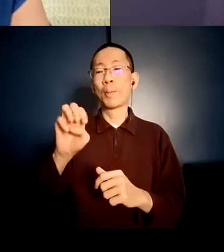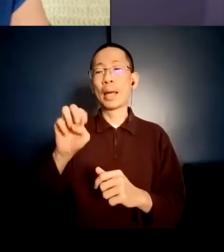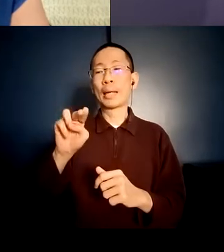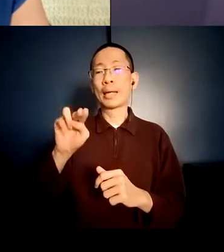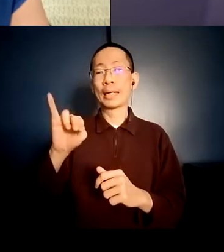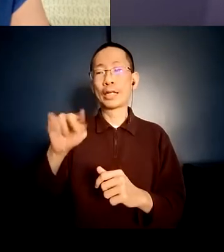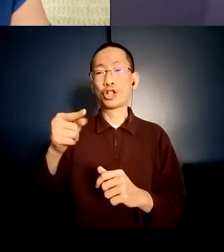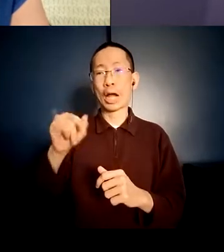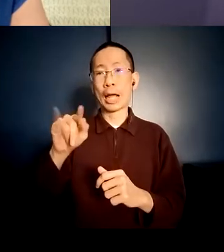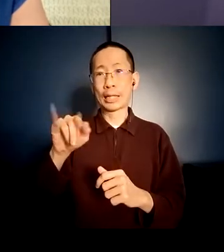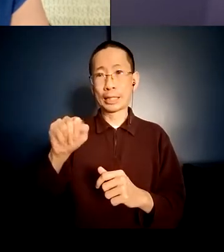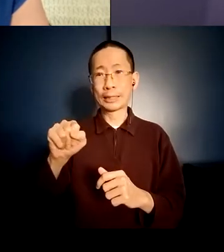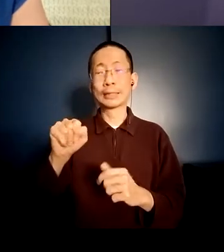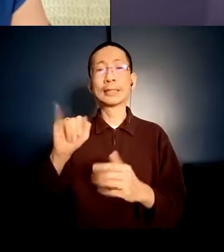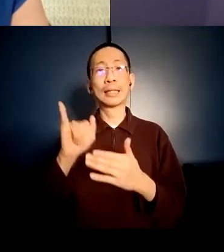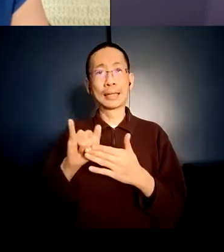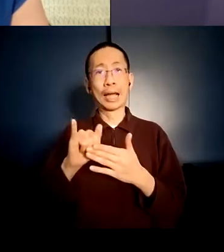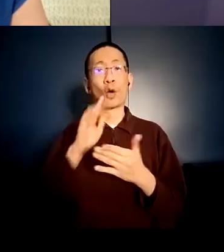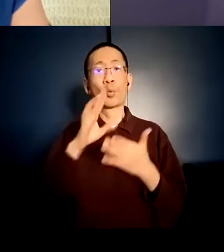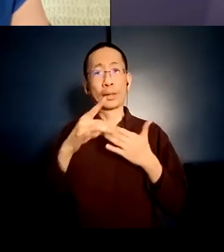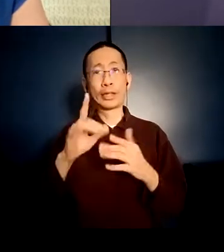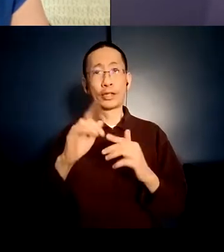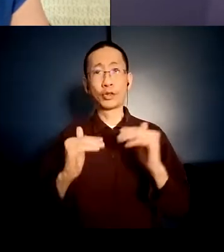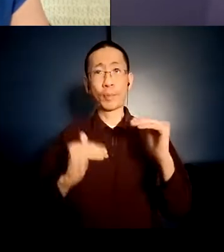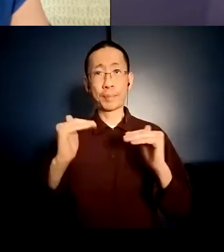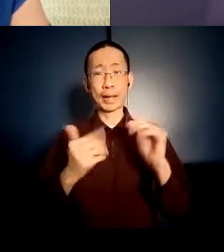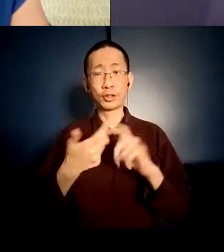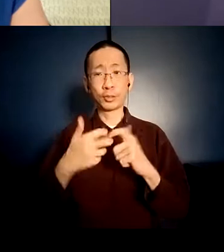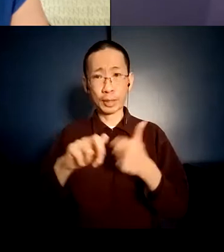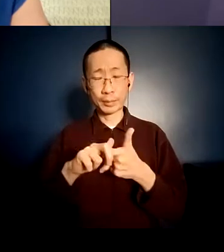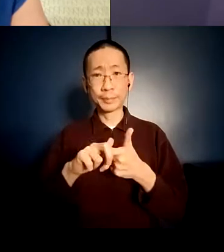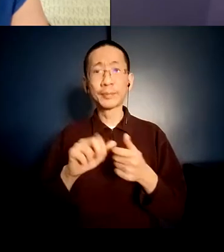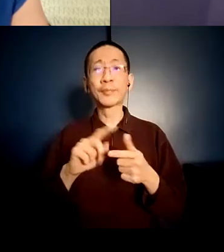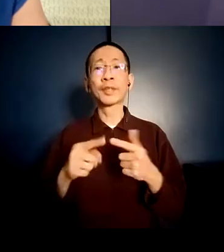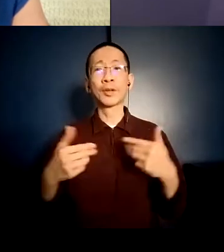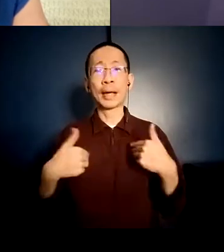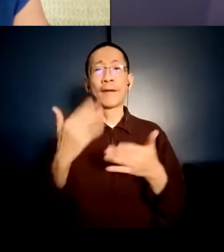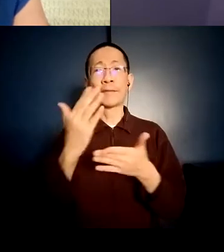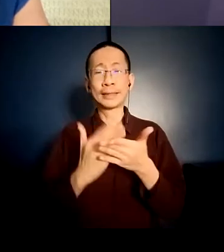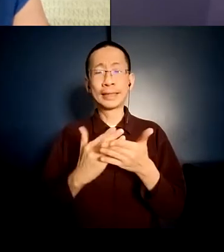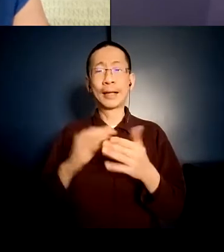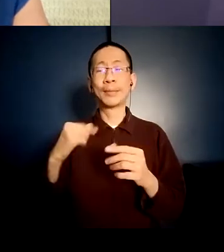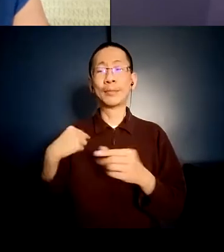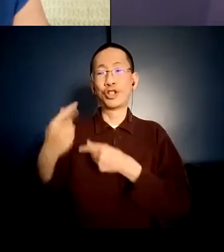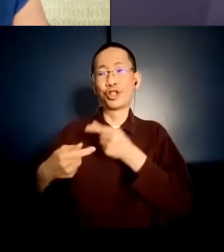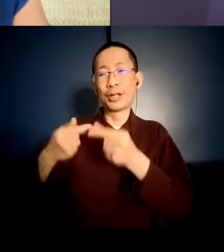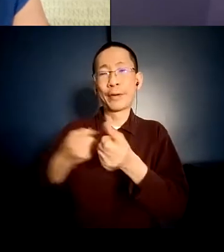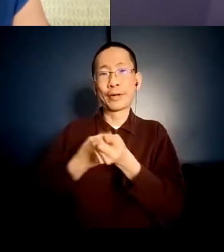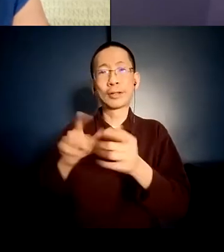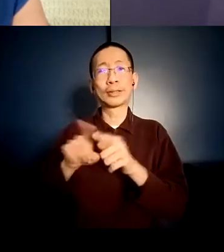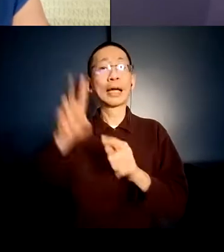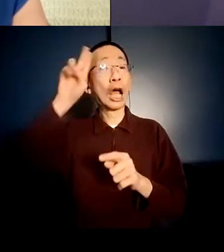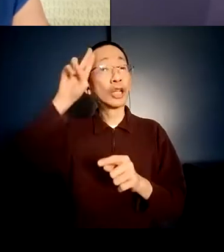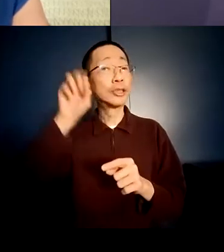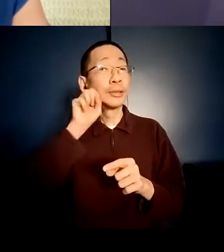Meningitis is very likely to lead to balance problems. And then there are certain genetic causes like Usher syndrome as well that come along